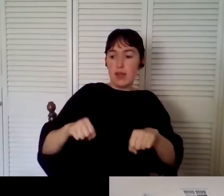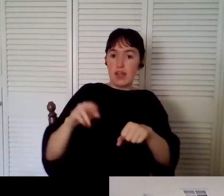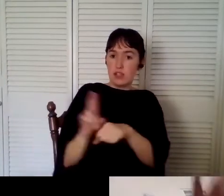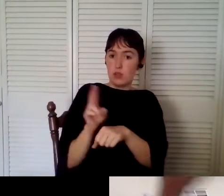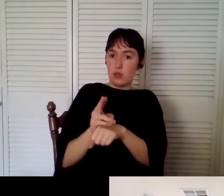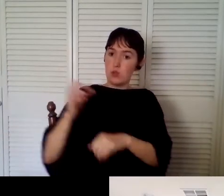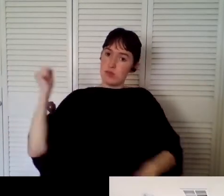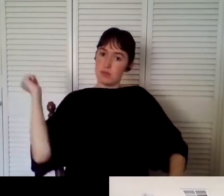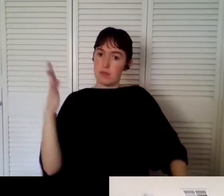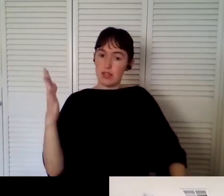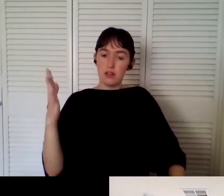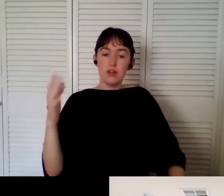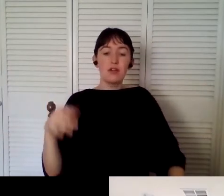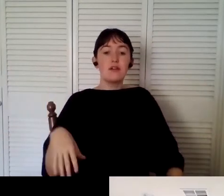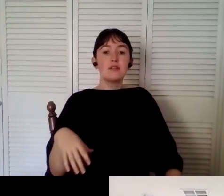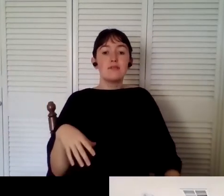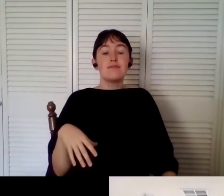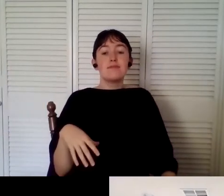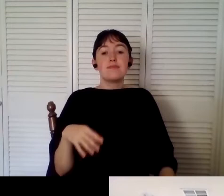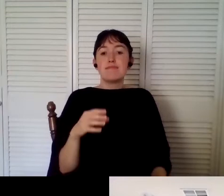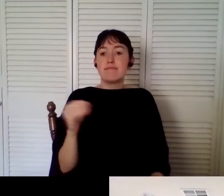away and have an open shot.